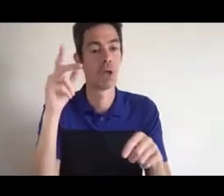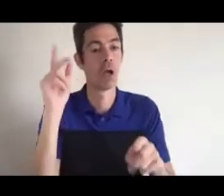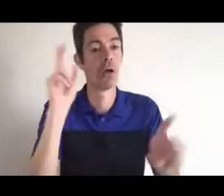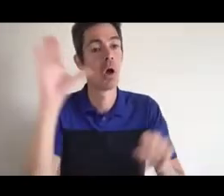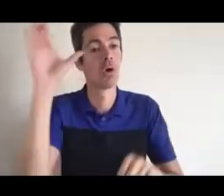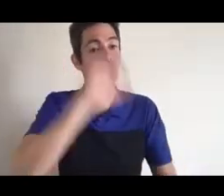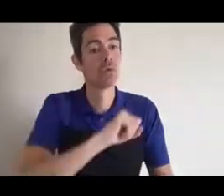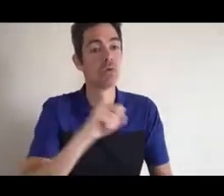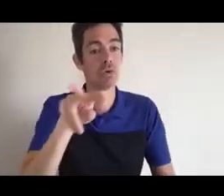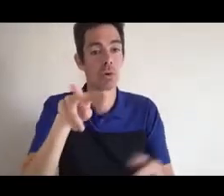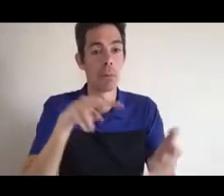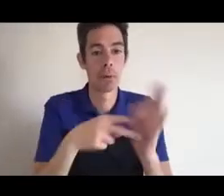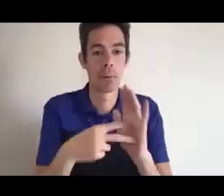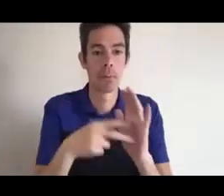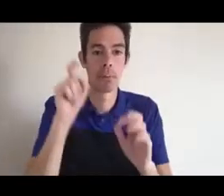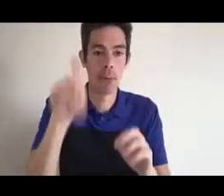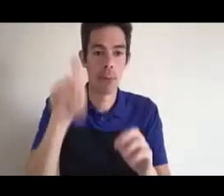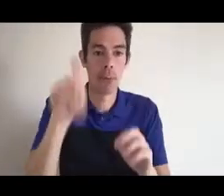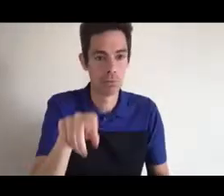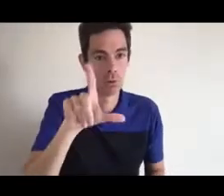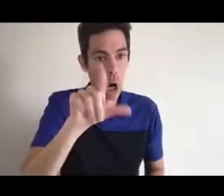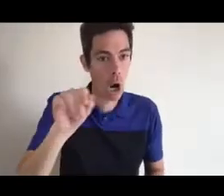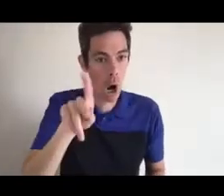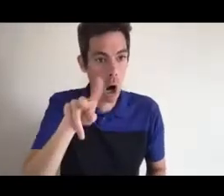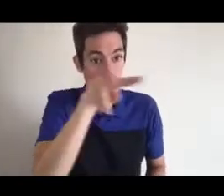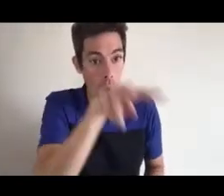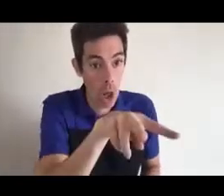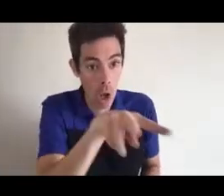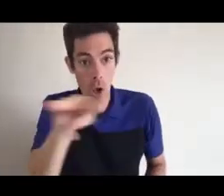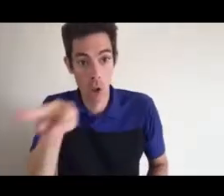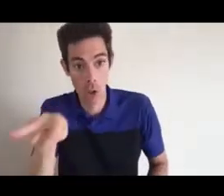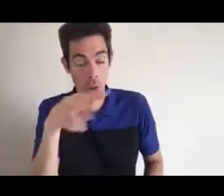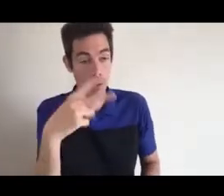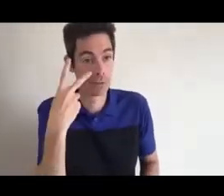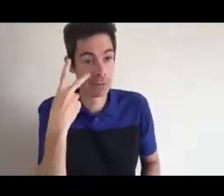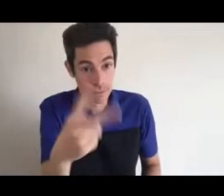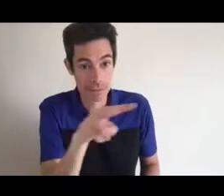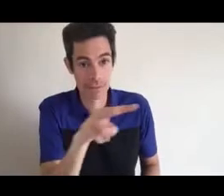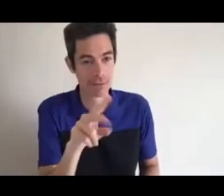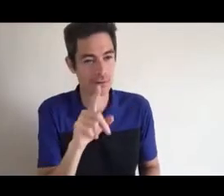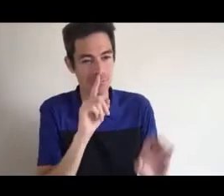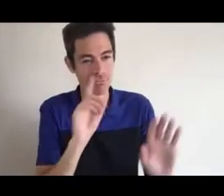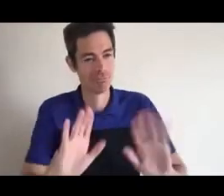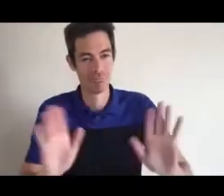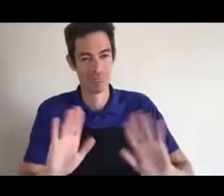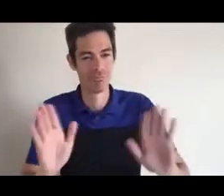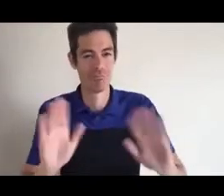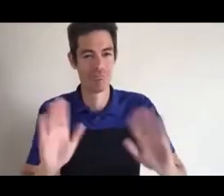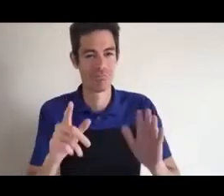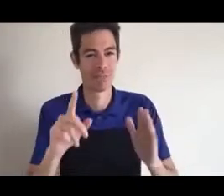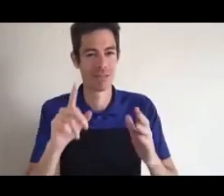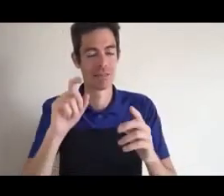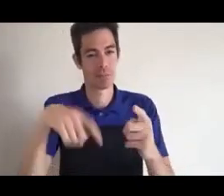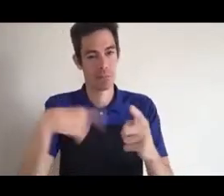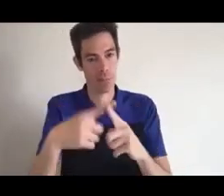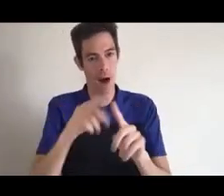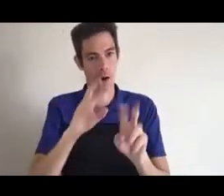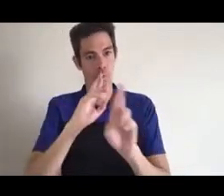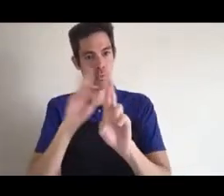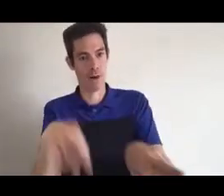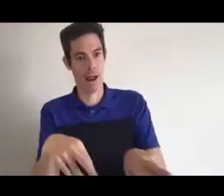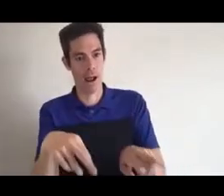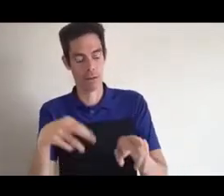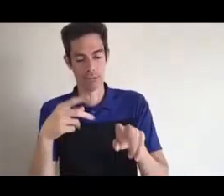So people assume that it means that you must be looking to see, but that's not the